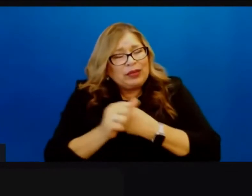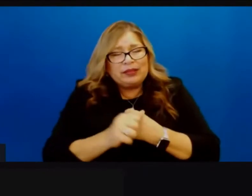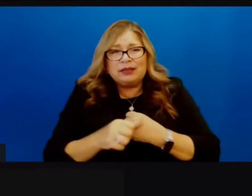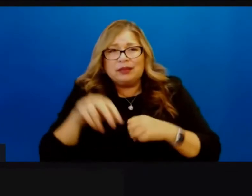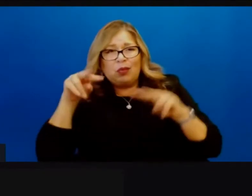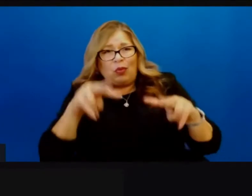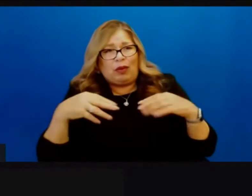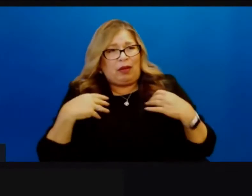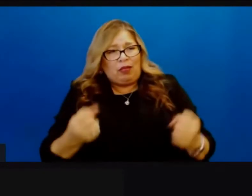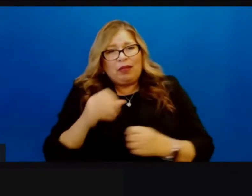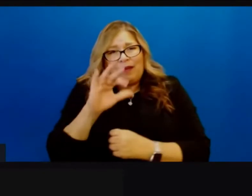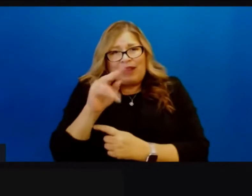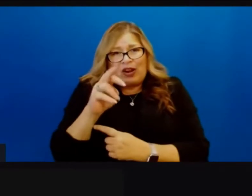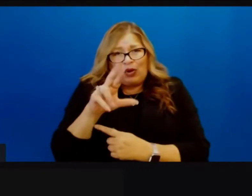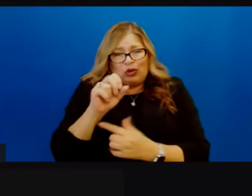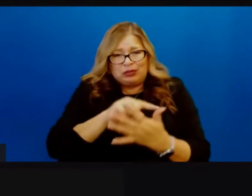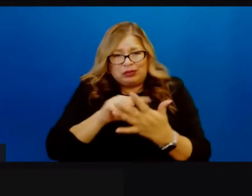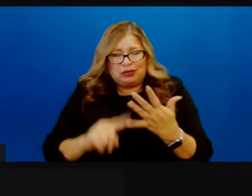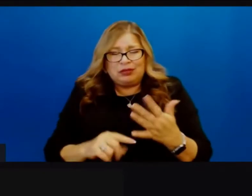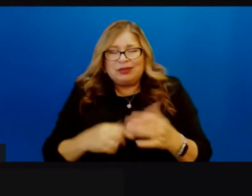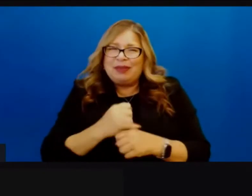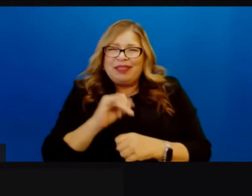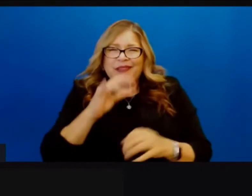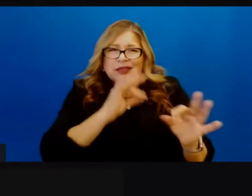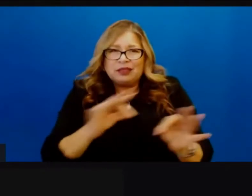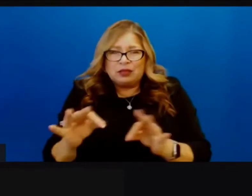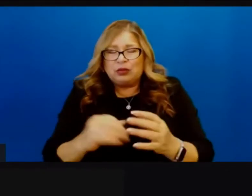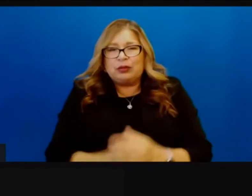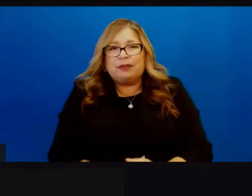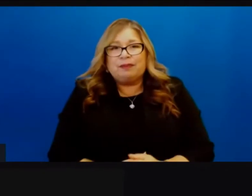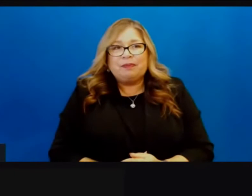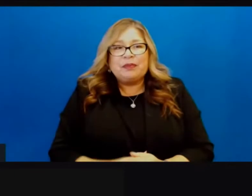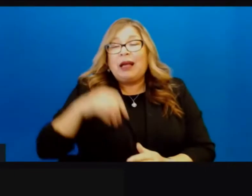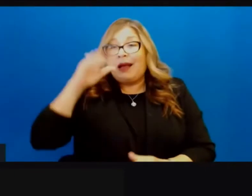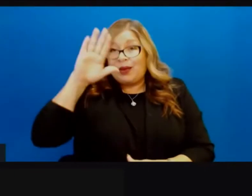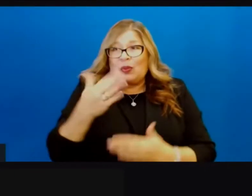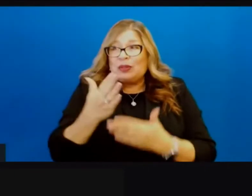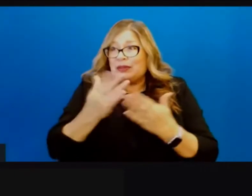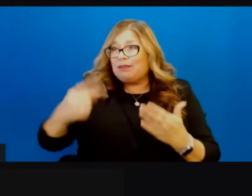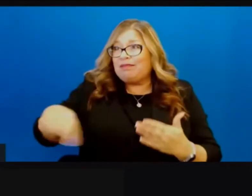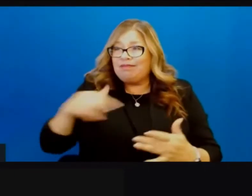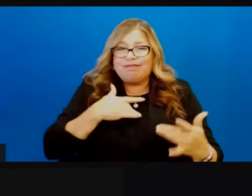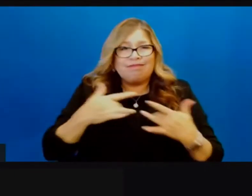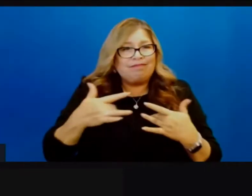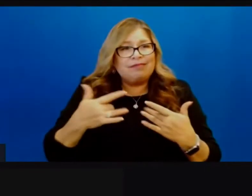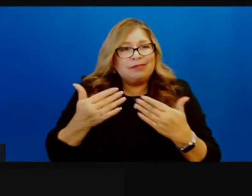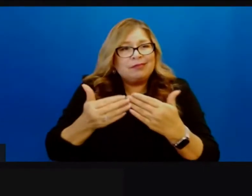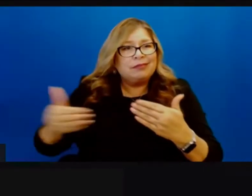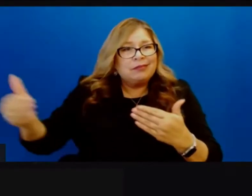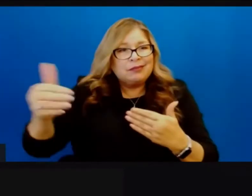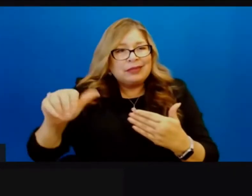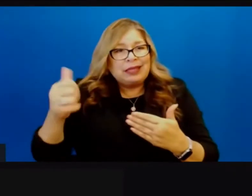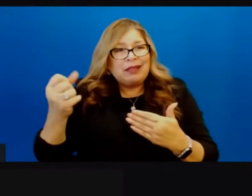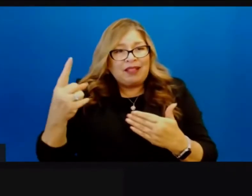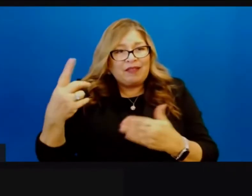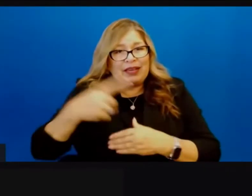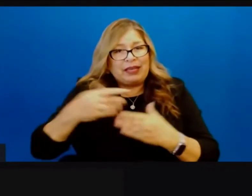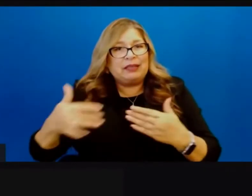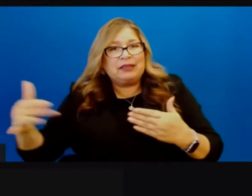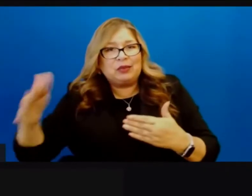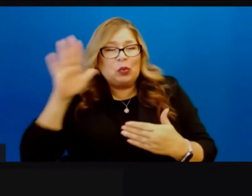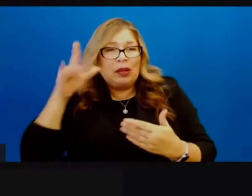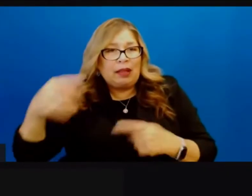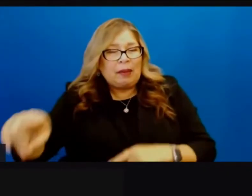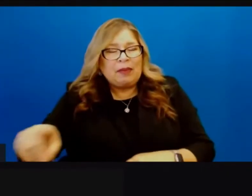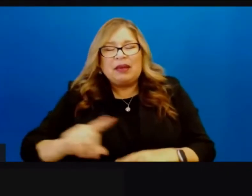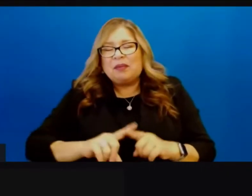So we are moving forward. I know that some people are concerned about what the next 10, 11 days brings, but I'm confident